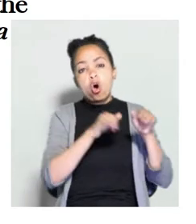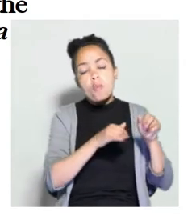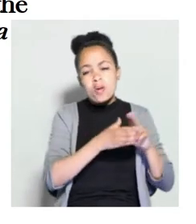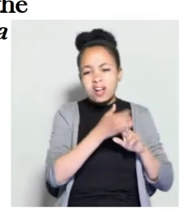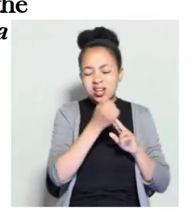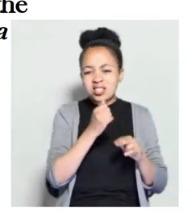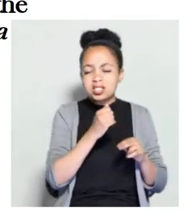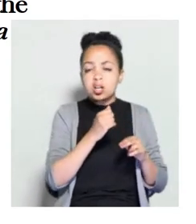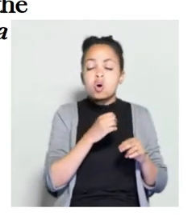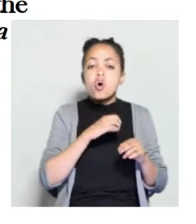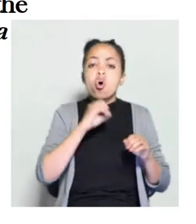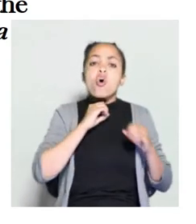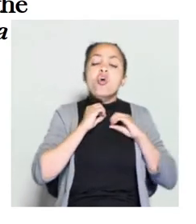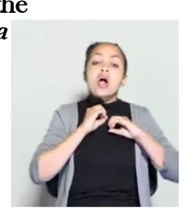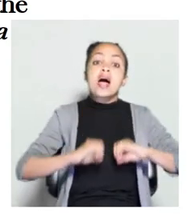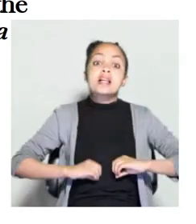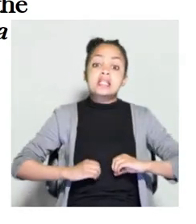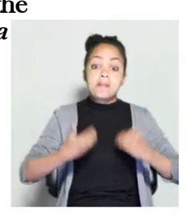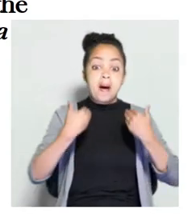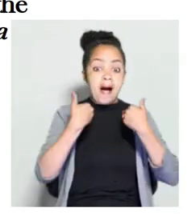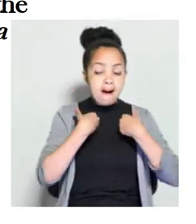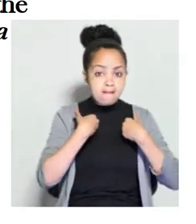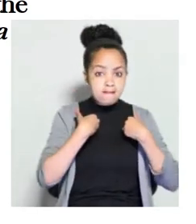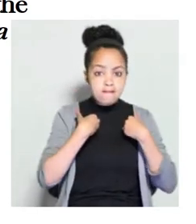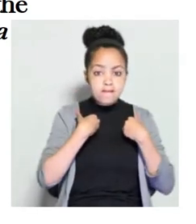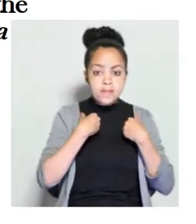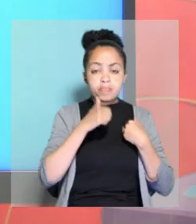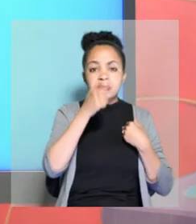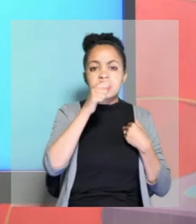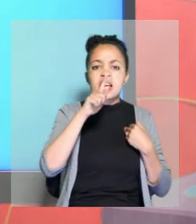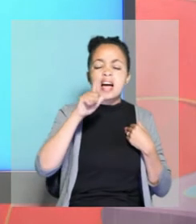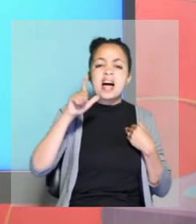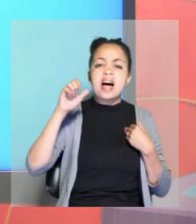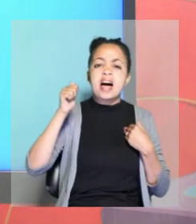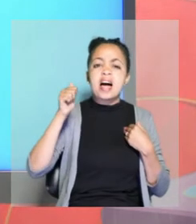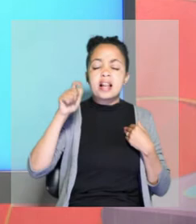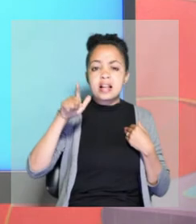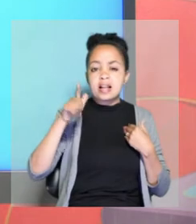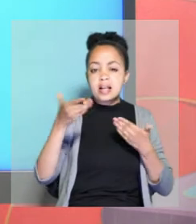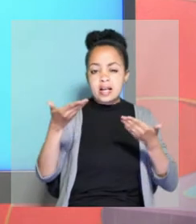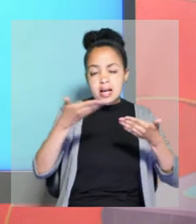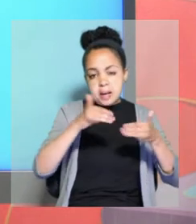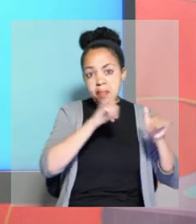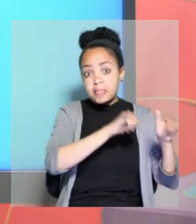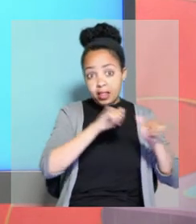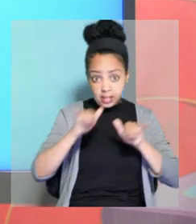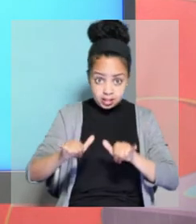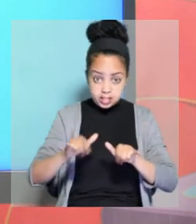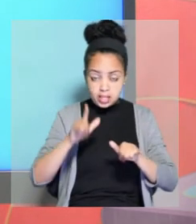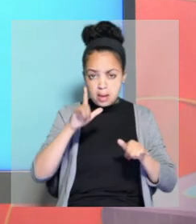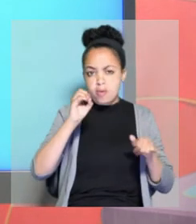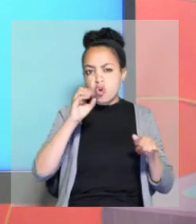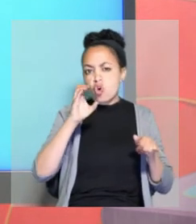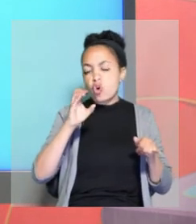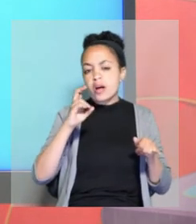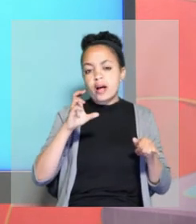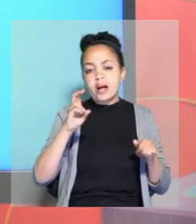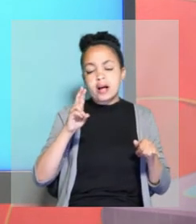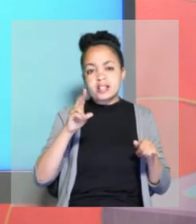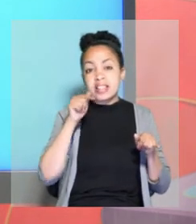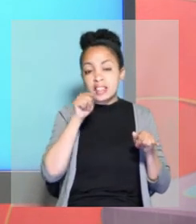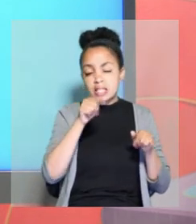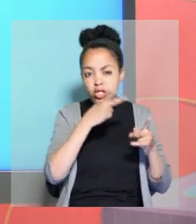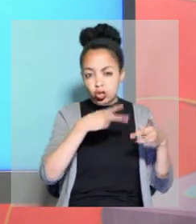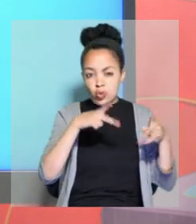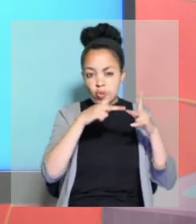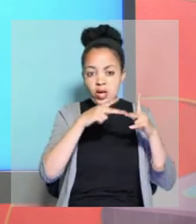when an organism chromosome contain an allele that can become from the same locus. The same locus here. In this